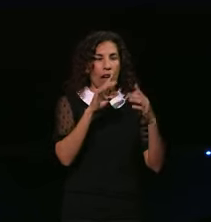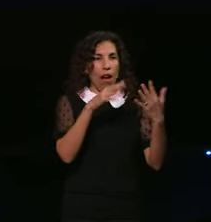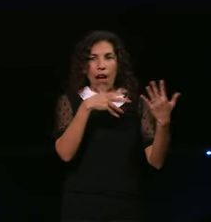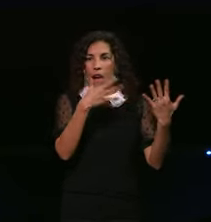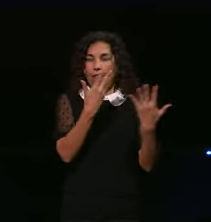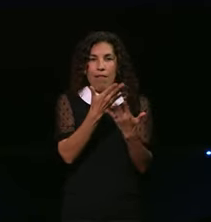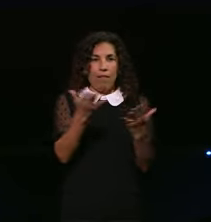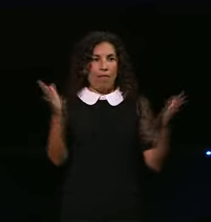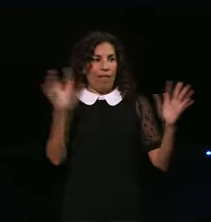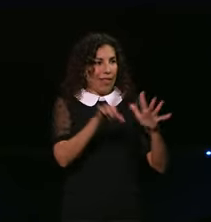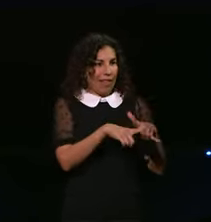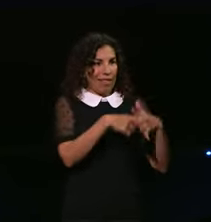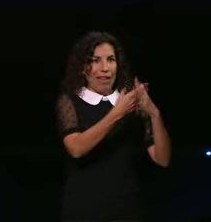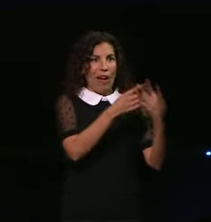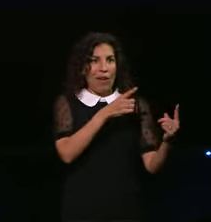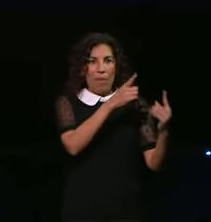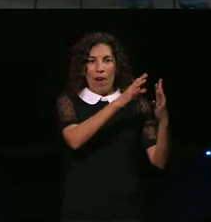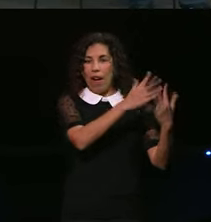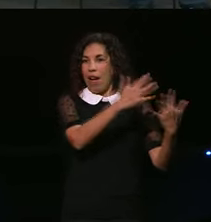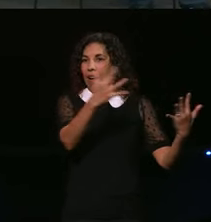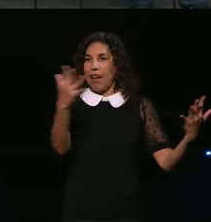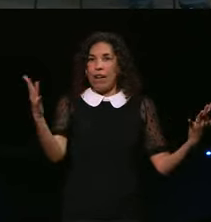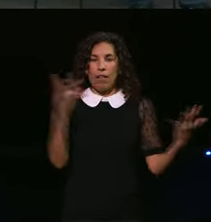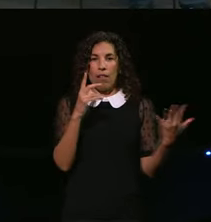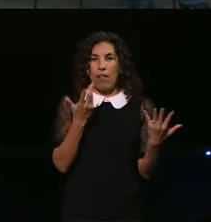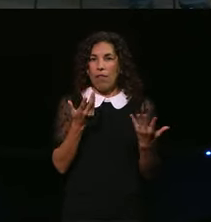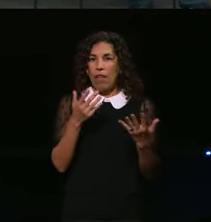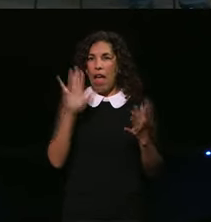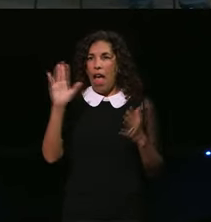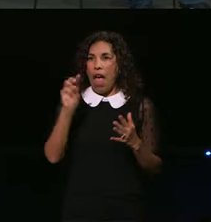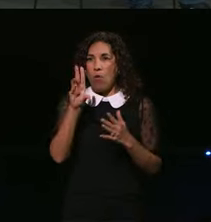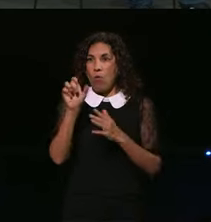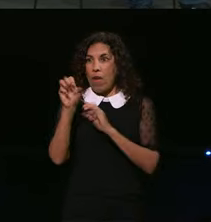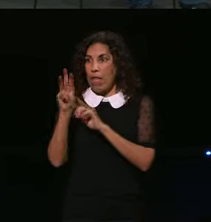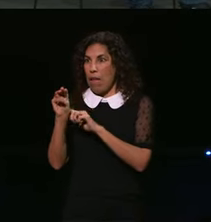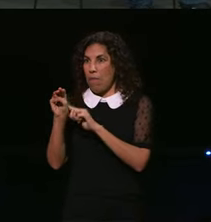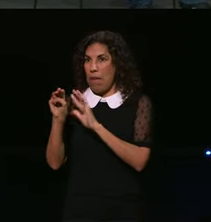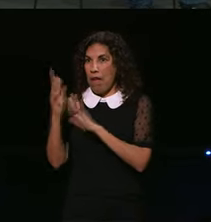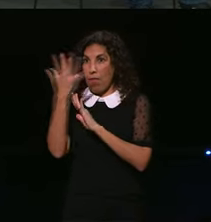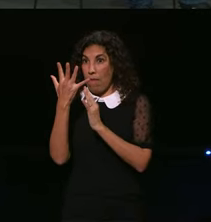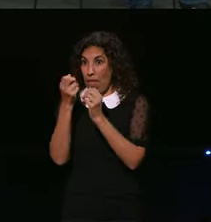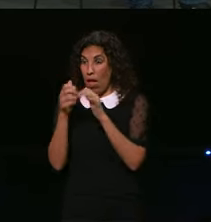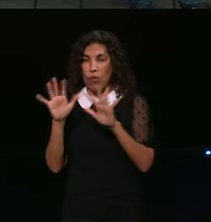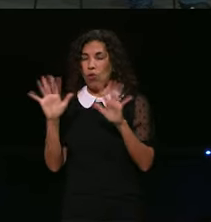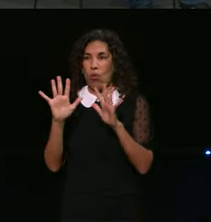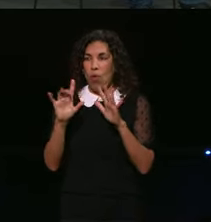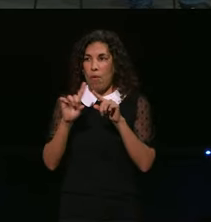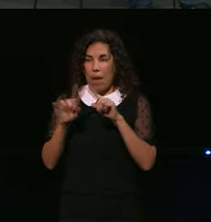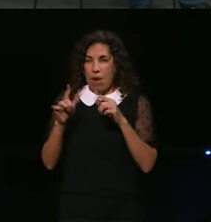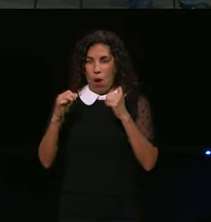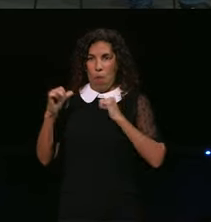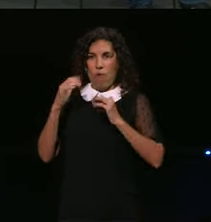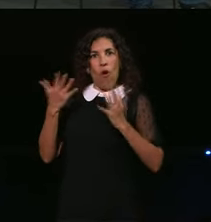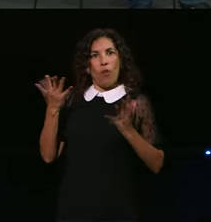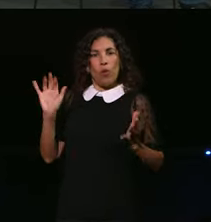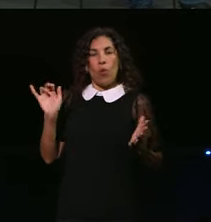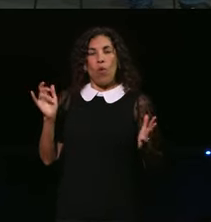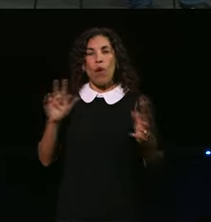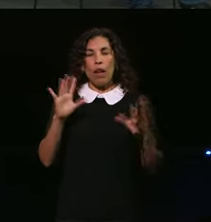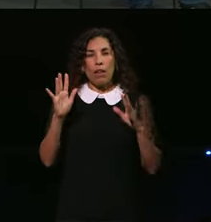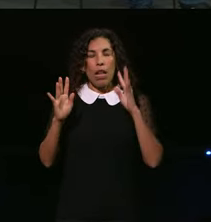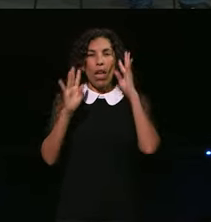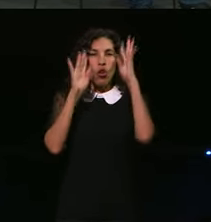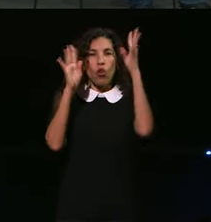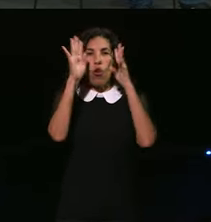know, just starting point, and we don't want to lose Willem's face. You know, you want to be able to perform. You know, it's all about